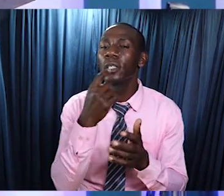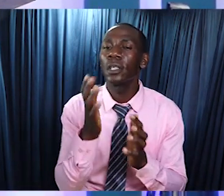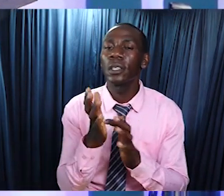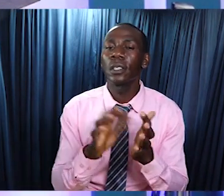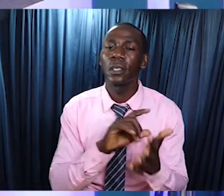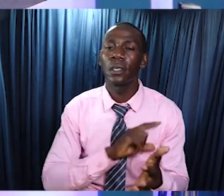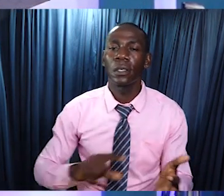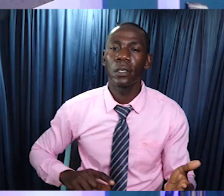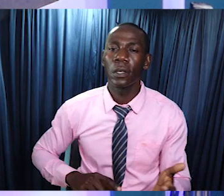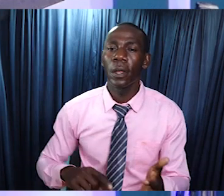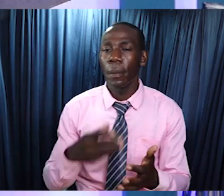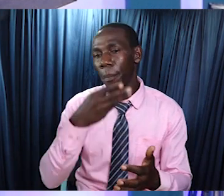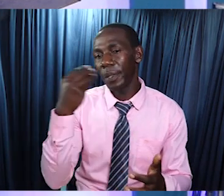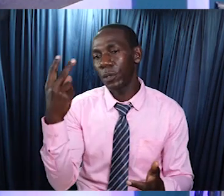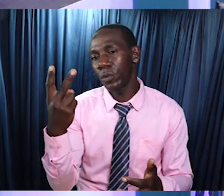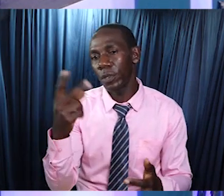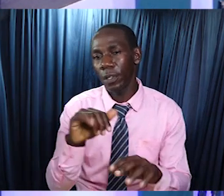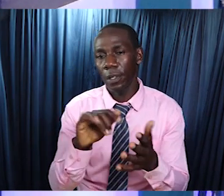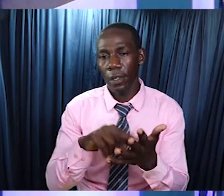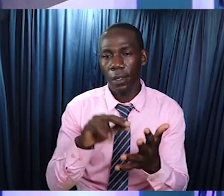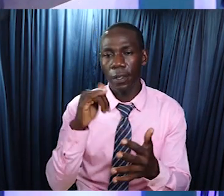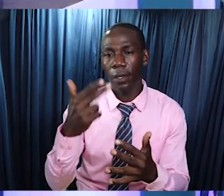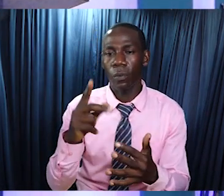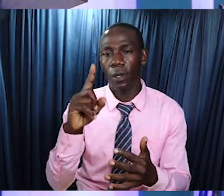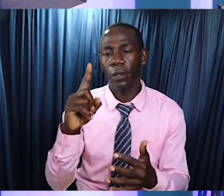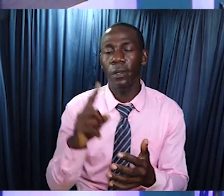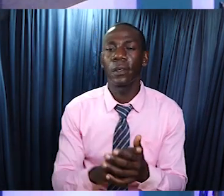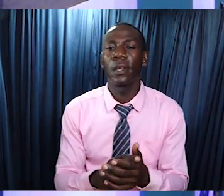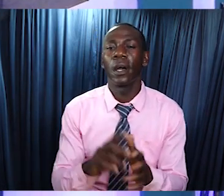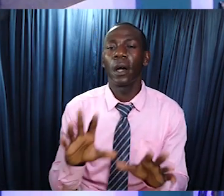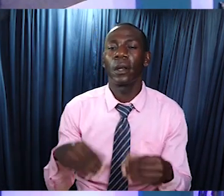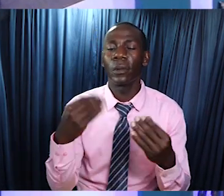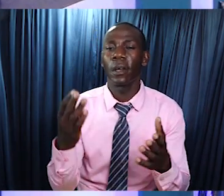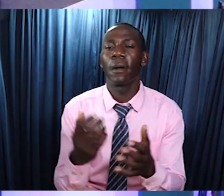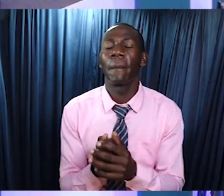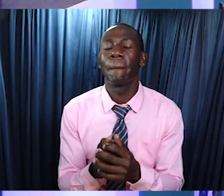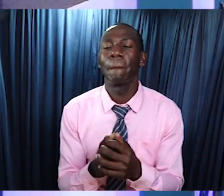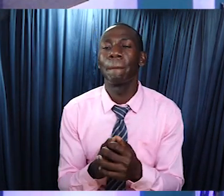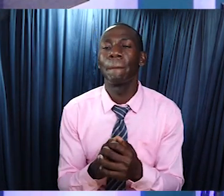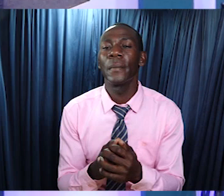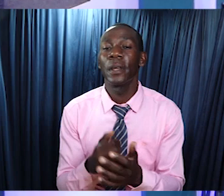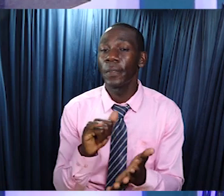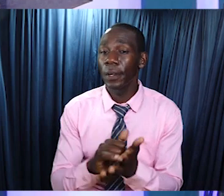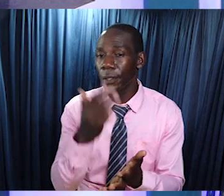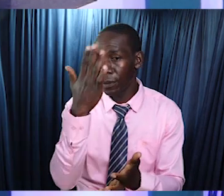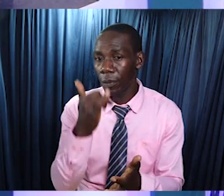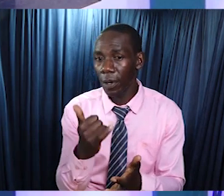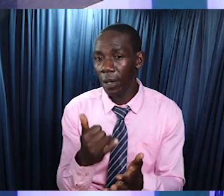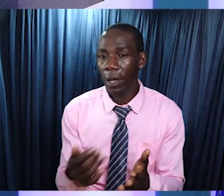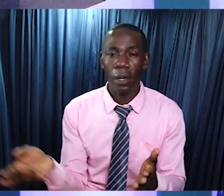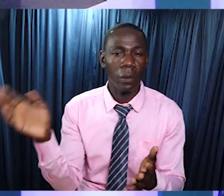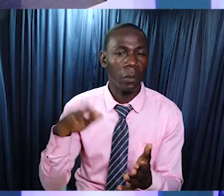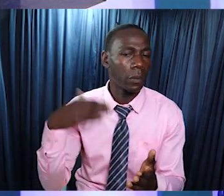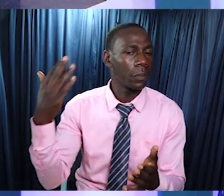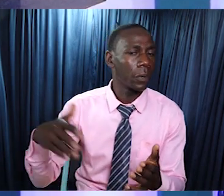Bwana Yesu. The Lord Jesus says. Heri wawili kuliko mmoja. Better two than one. Hallelujah. Hallelujah. Ndio narudi